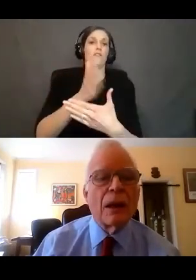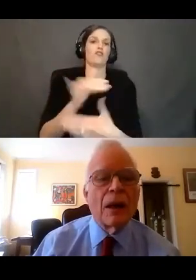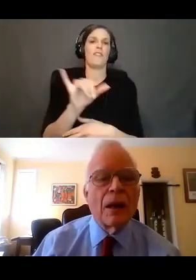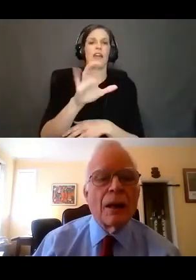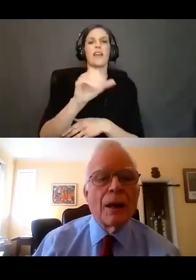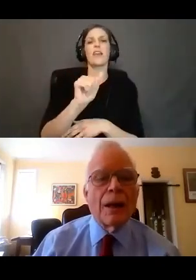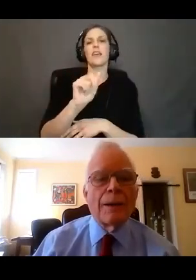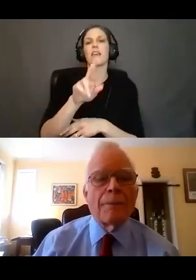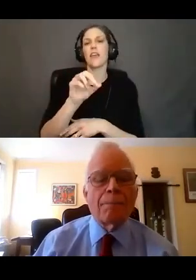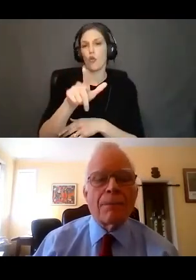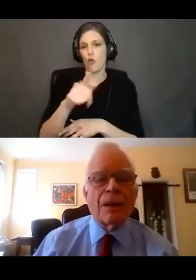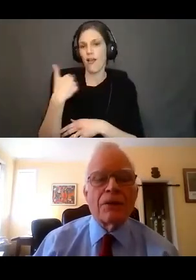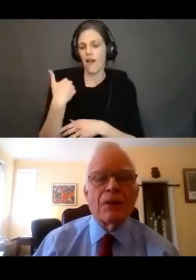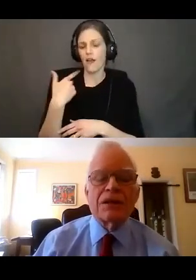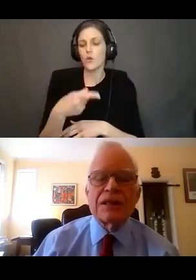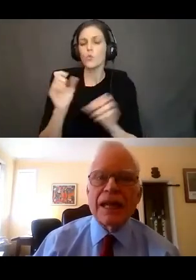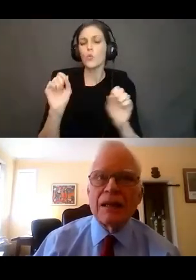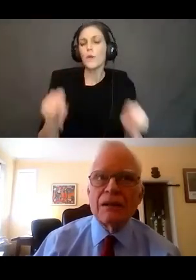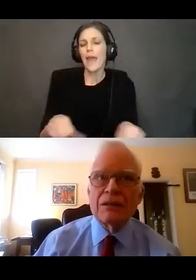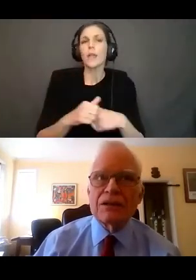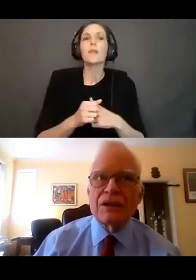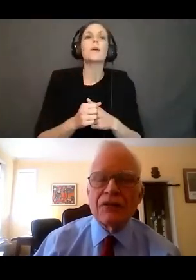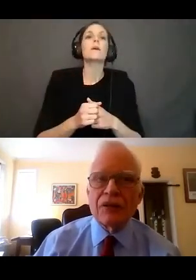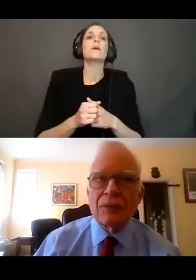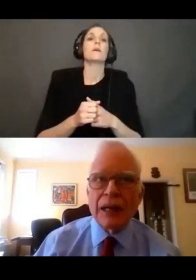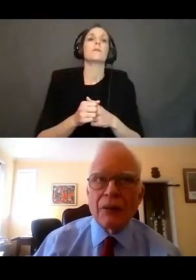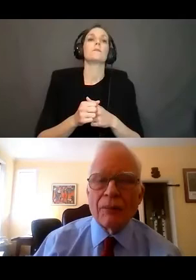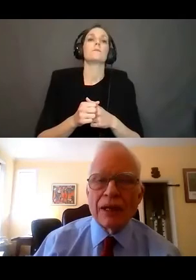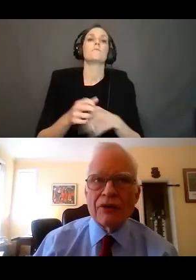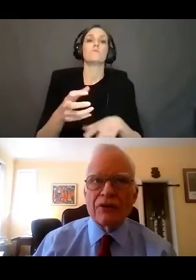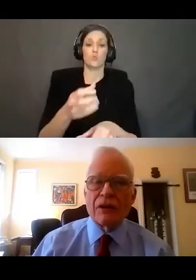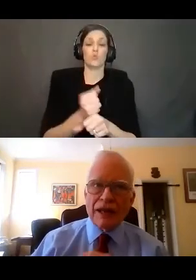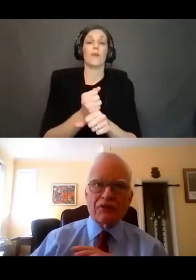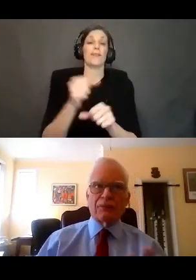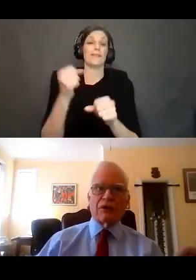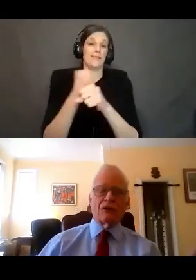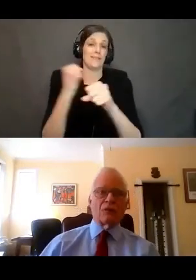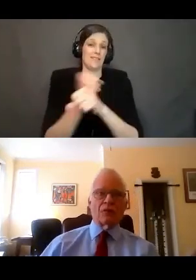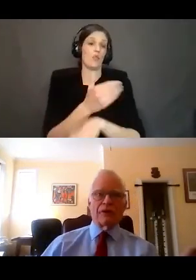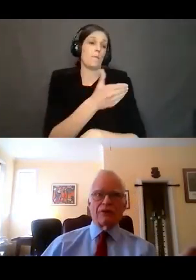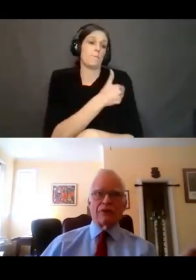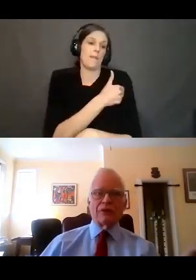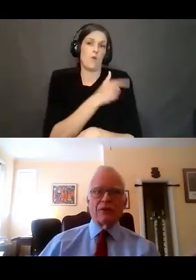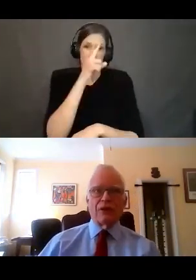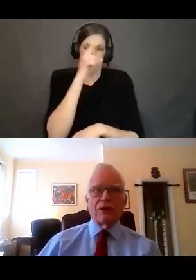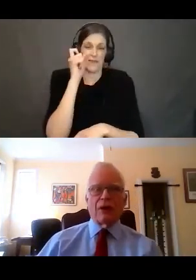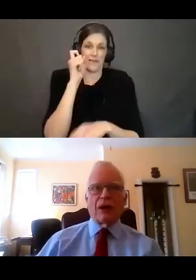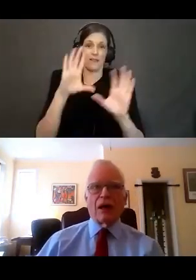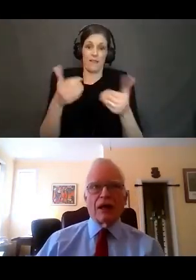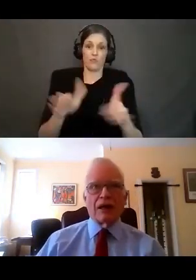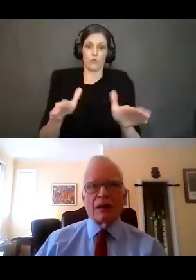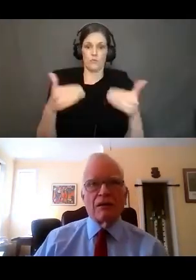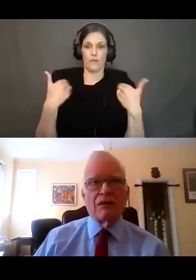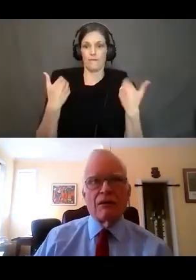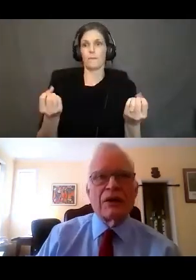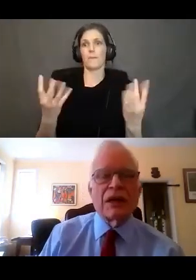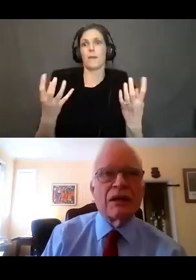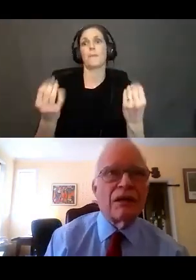it. You can gain statistical power because classrooms are numerous.